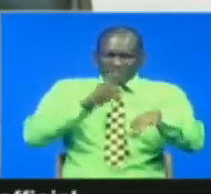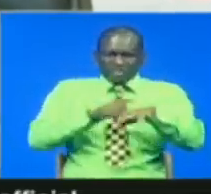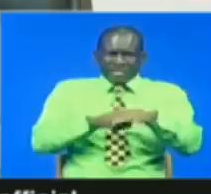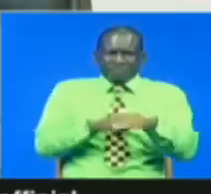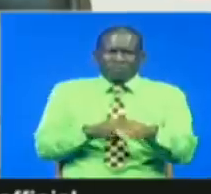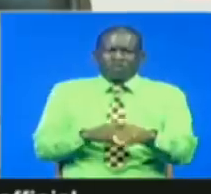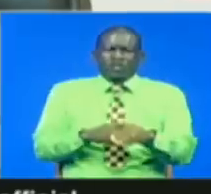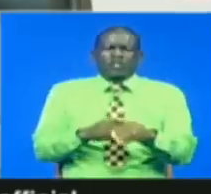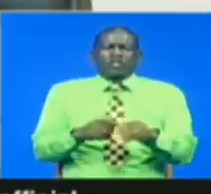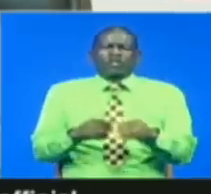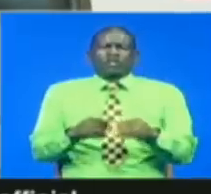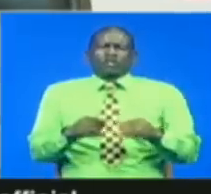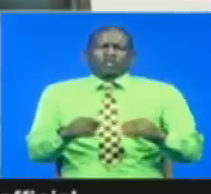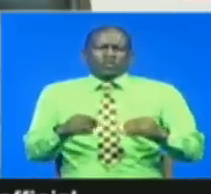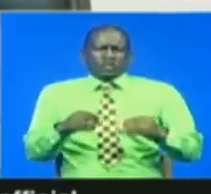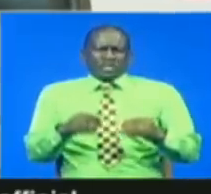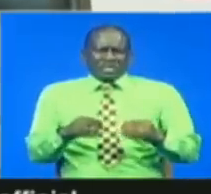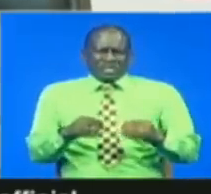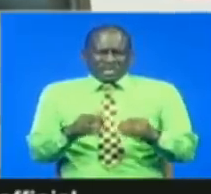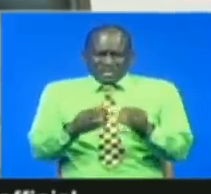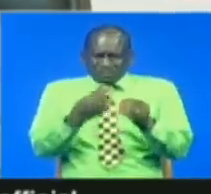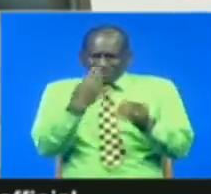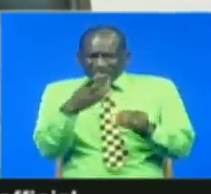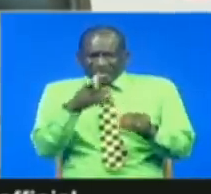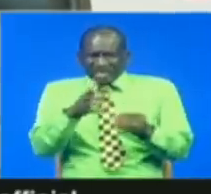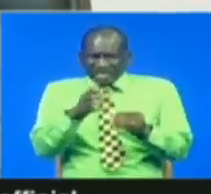clearly discernible in this clip.